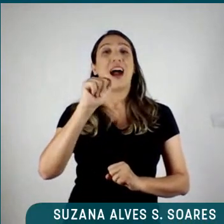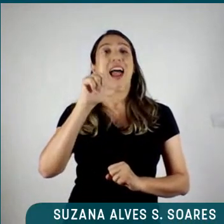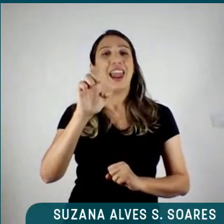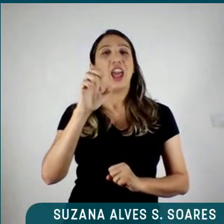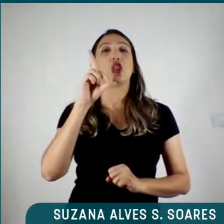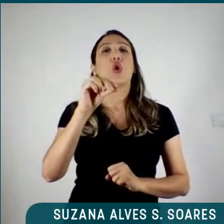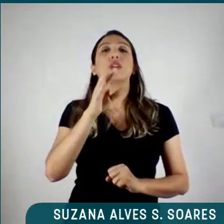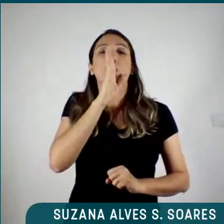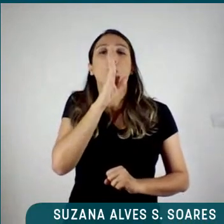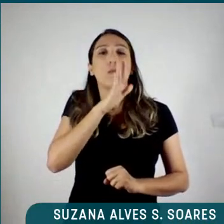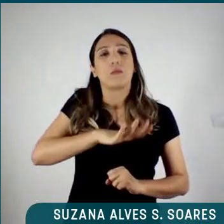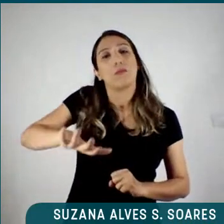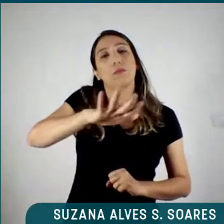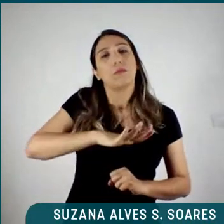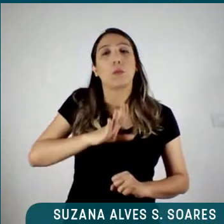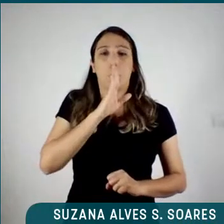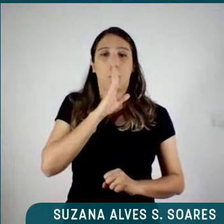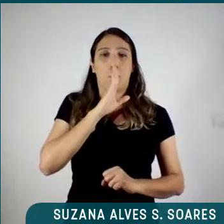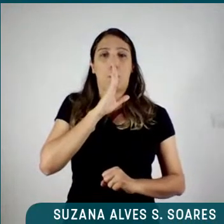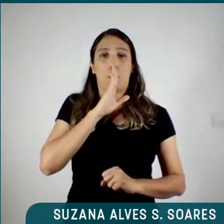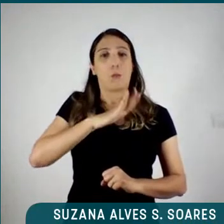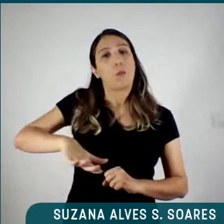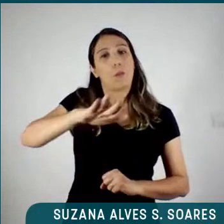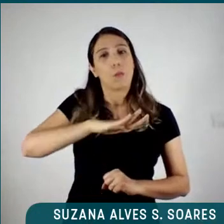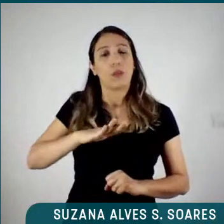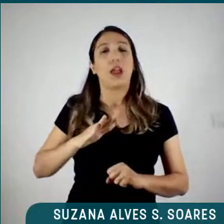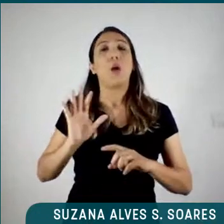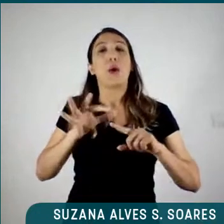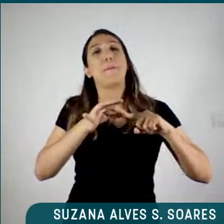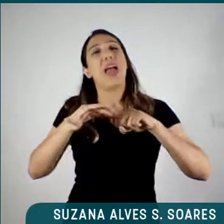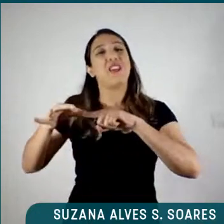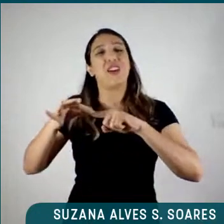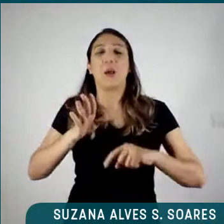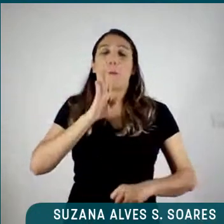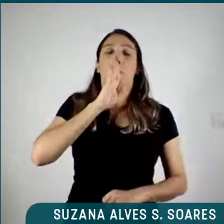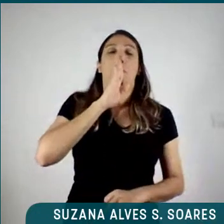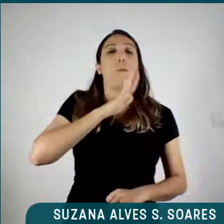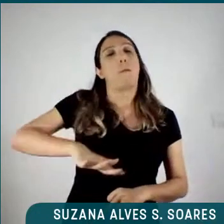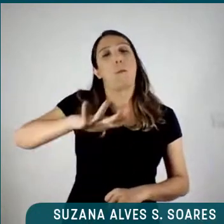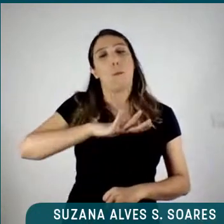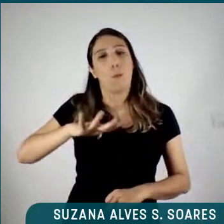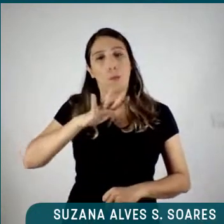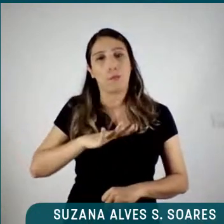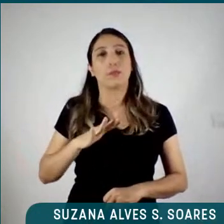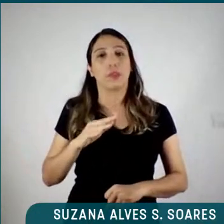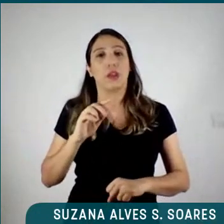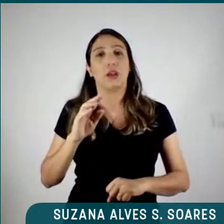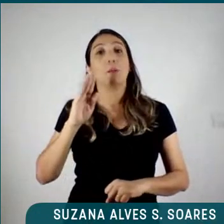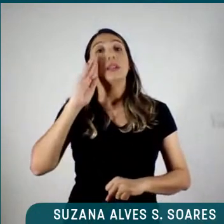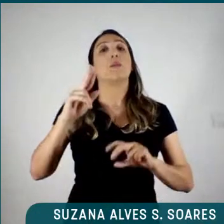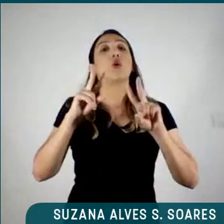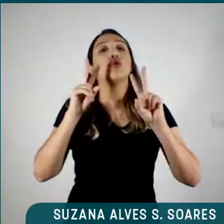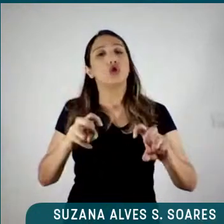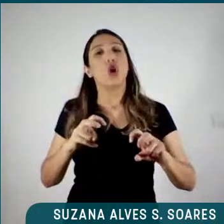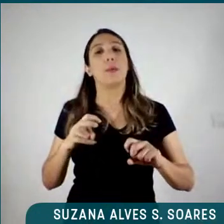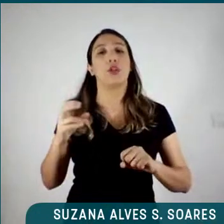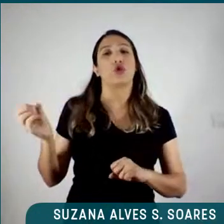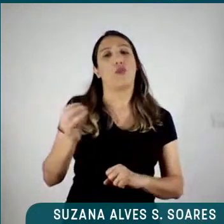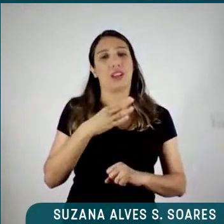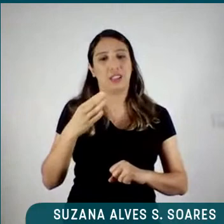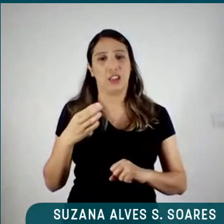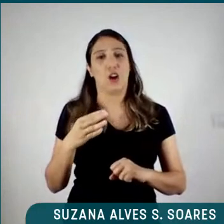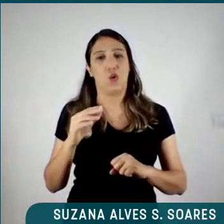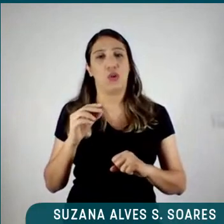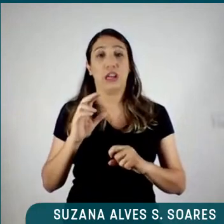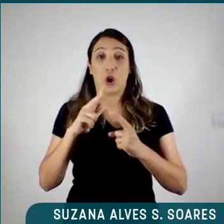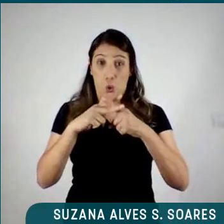urban fringes movements? And I would like to, I